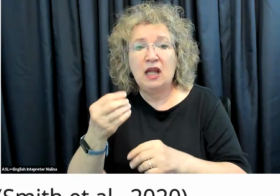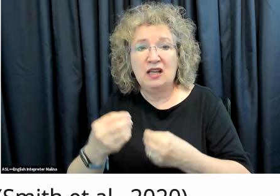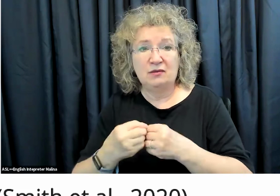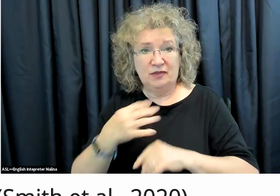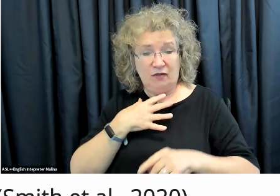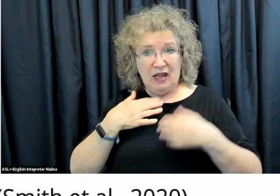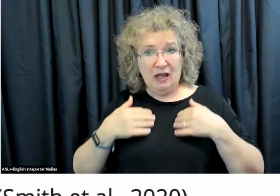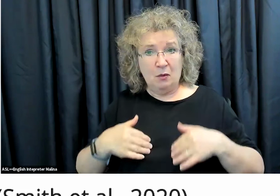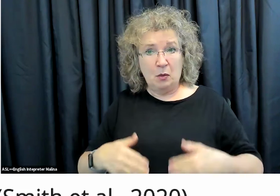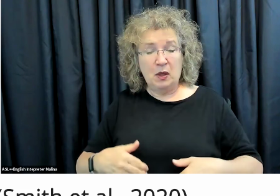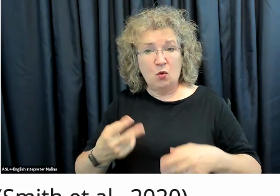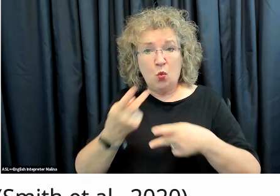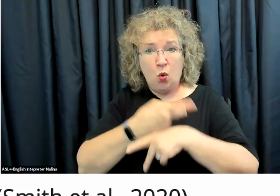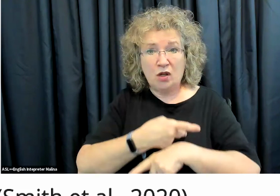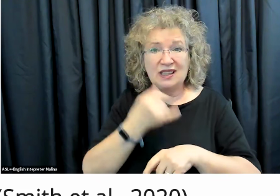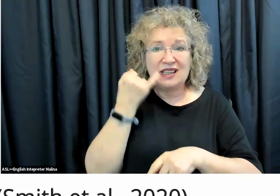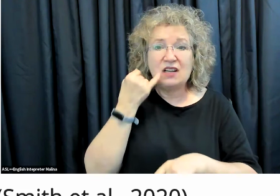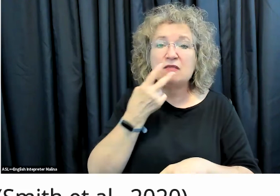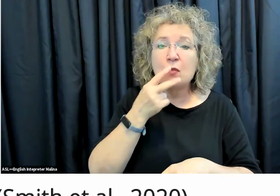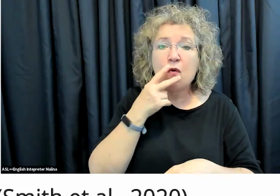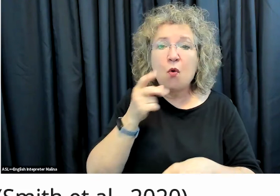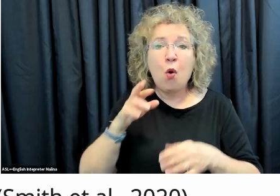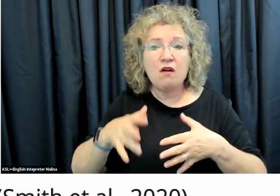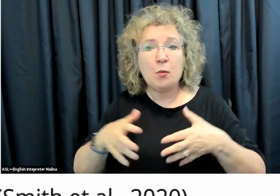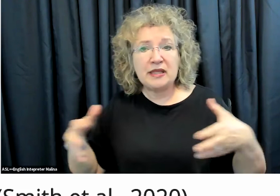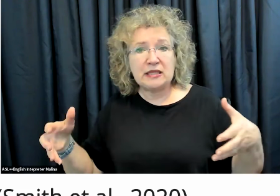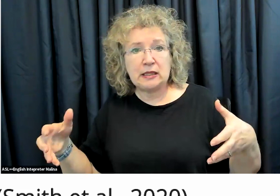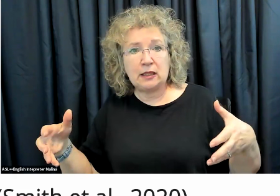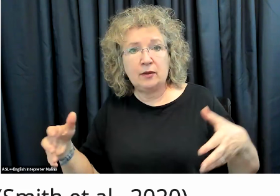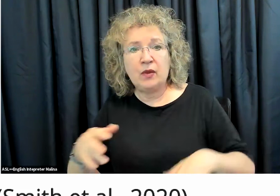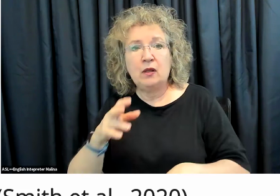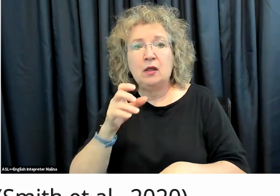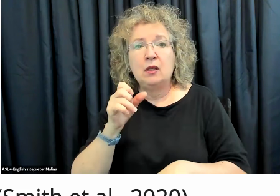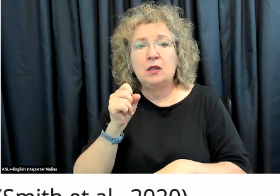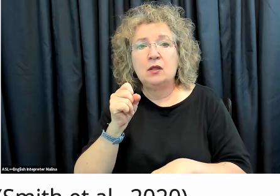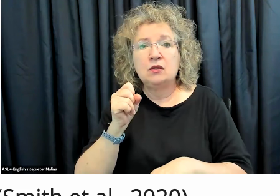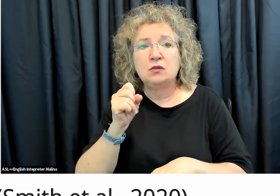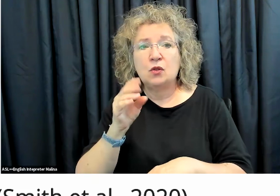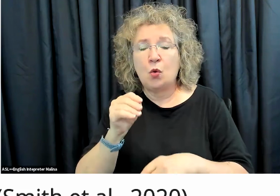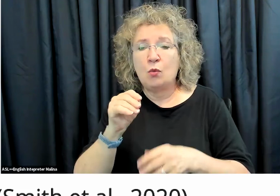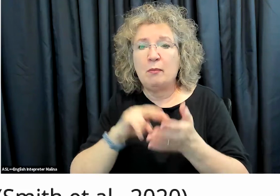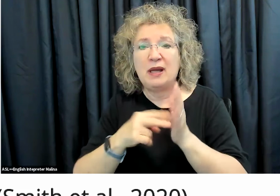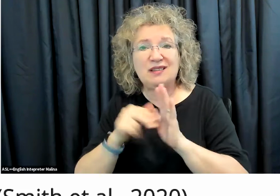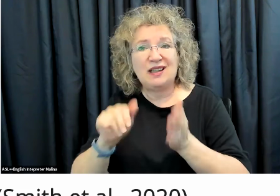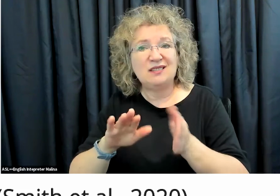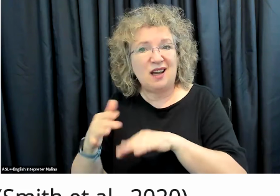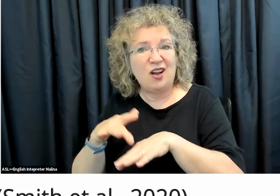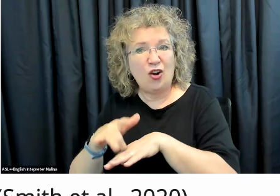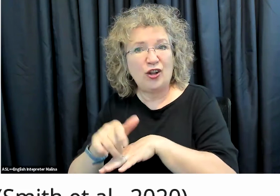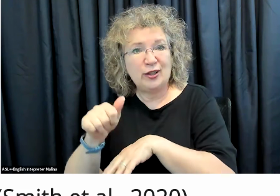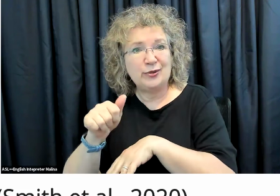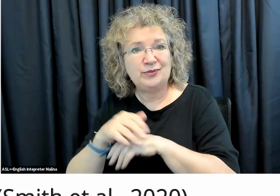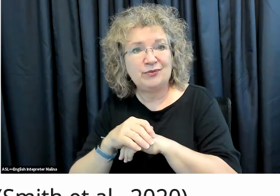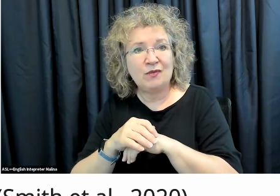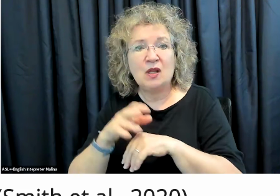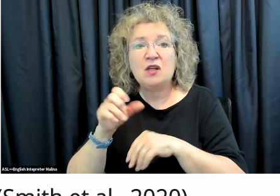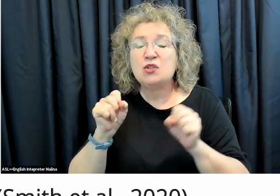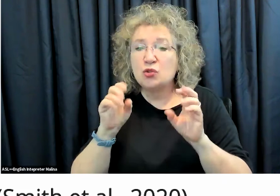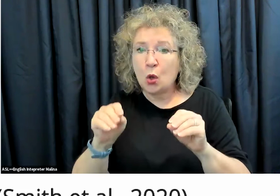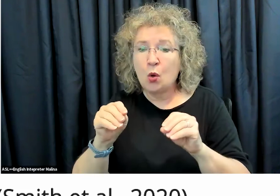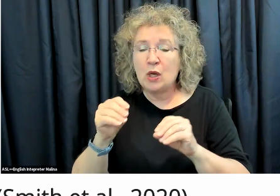social isolation from this perspective is just as vital as securing food, water, or shelter when